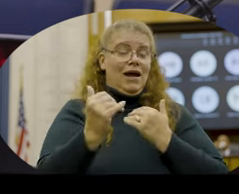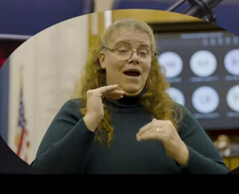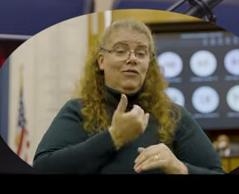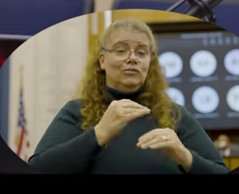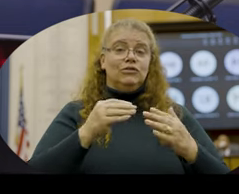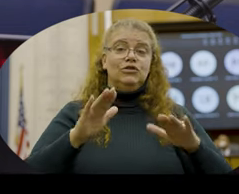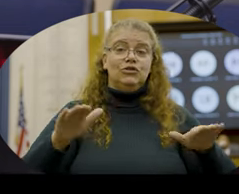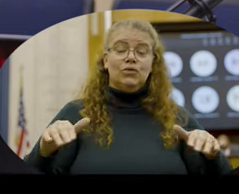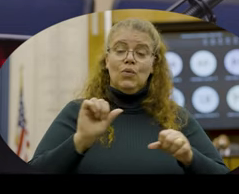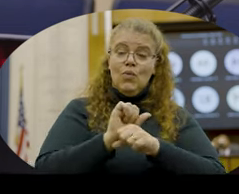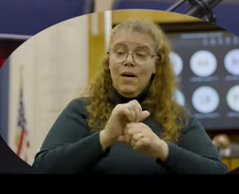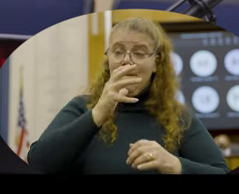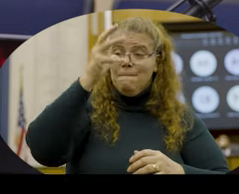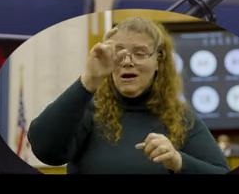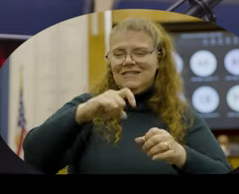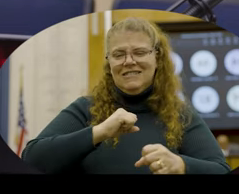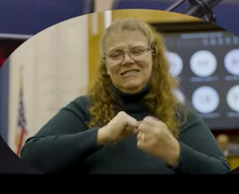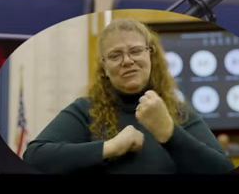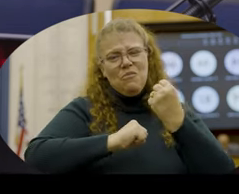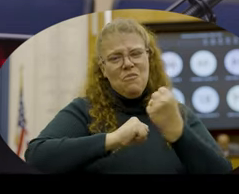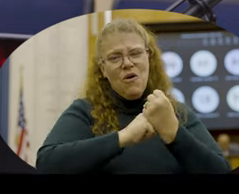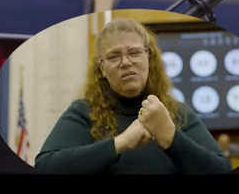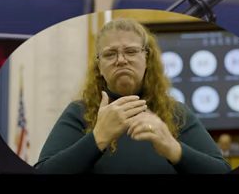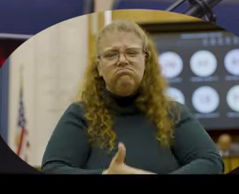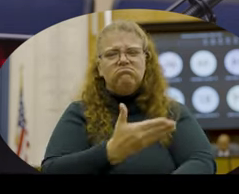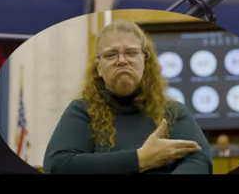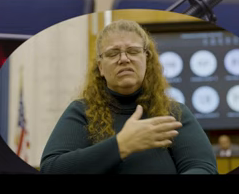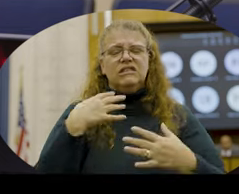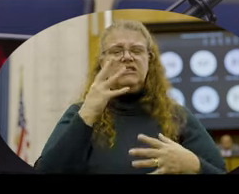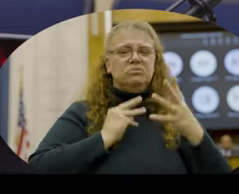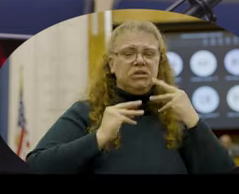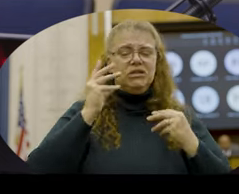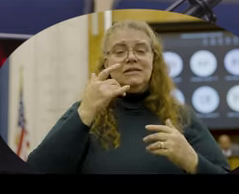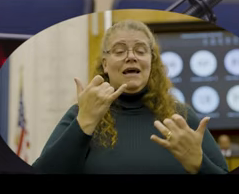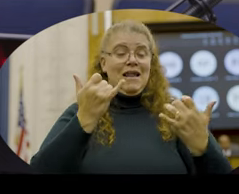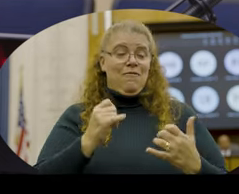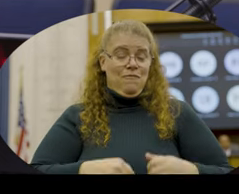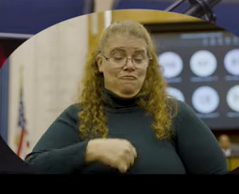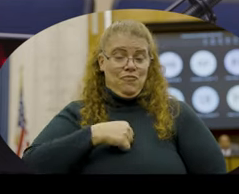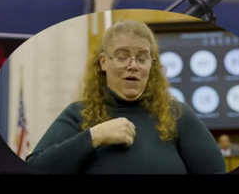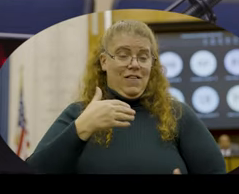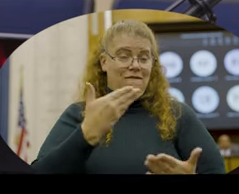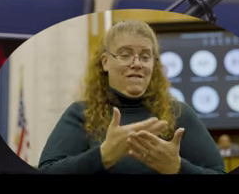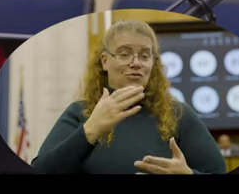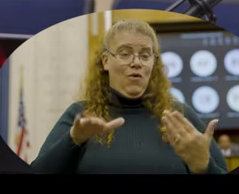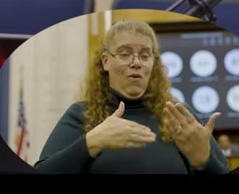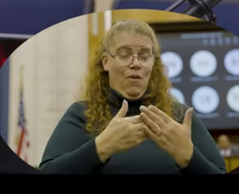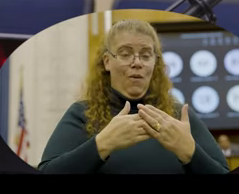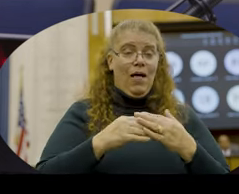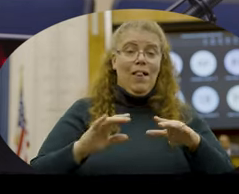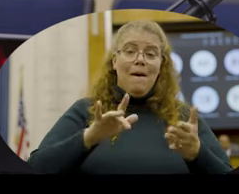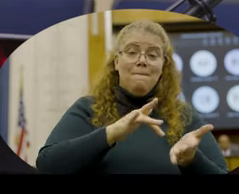this devastating event in 2022. My fellow Richmonders, we know the best schools are